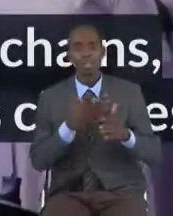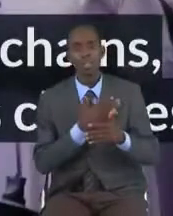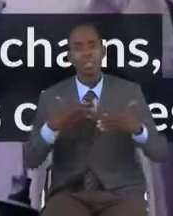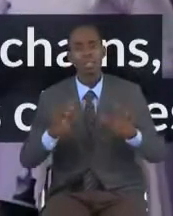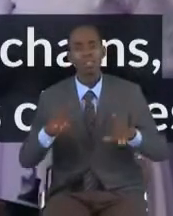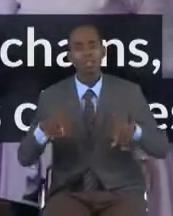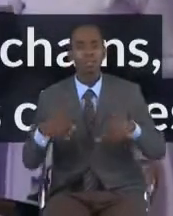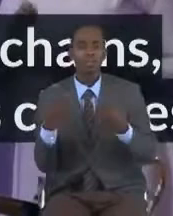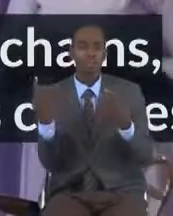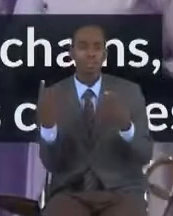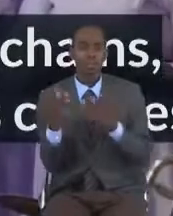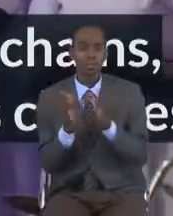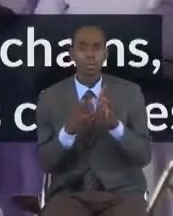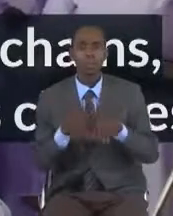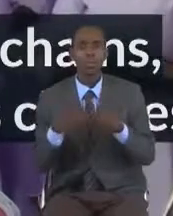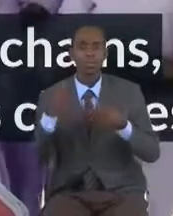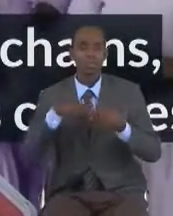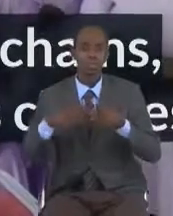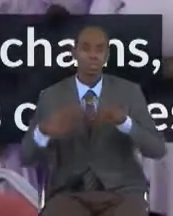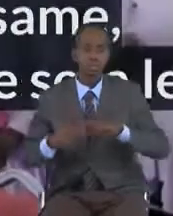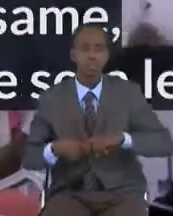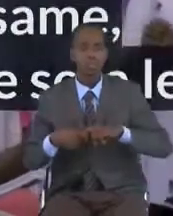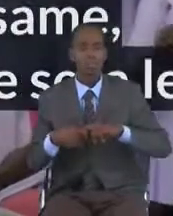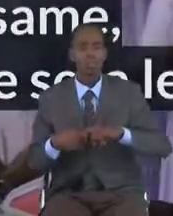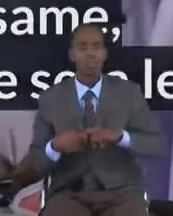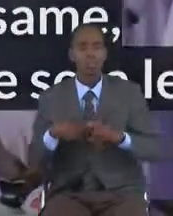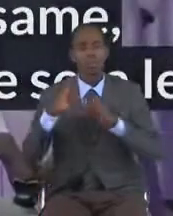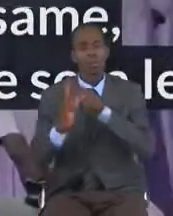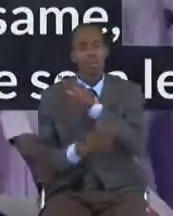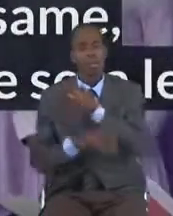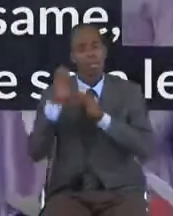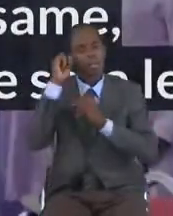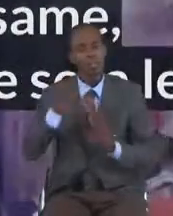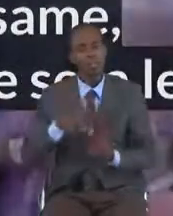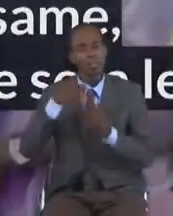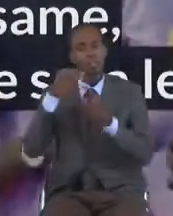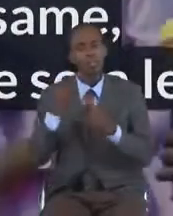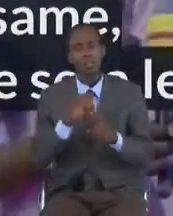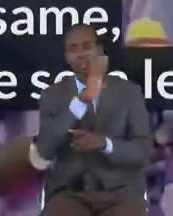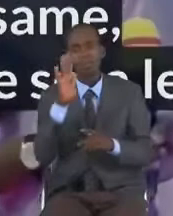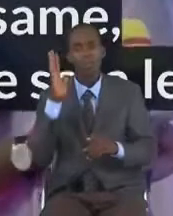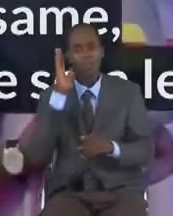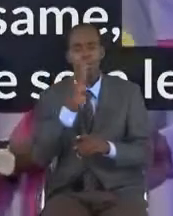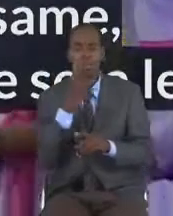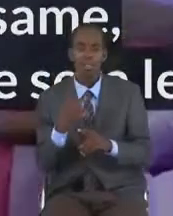go. Jesus broke the chains. He broke the chains. Oh, never be the same.